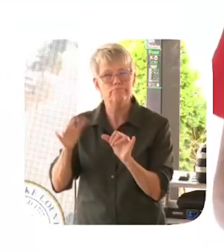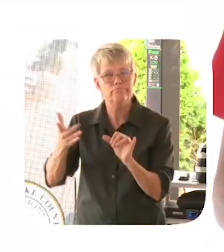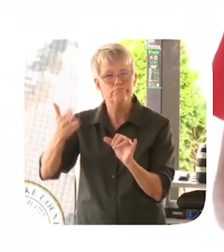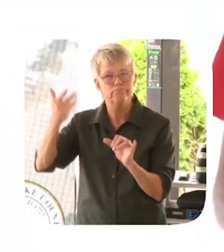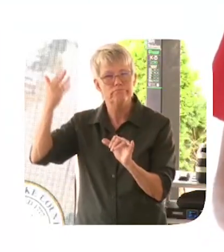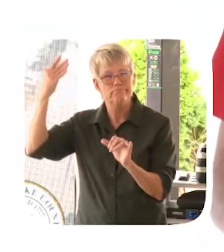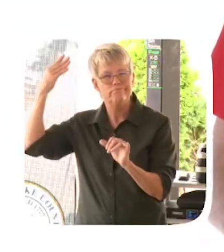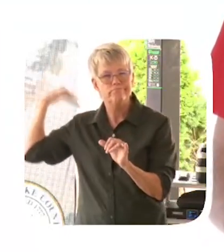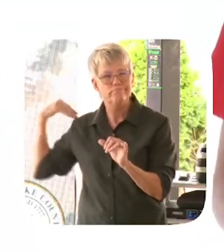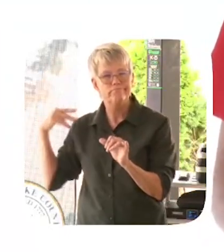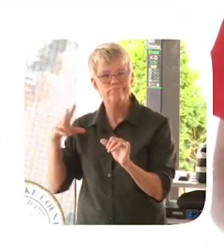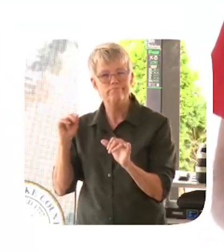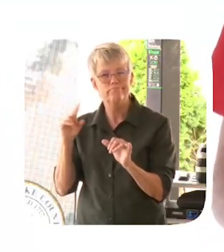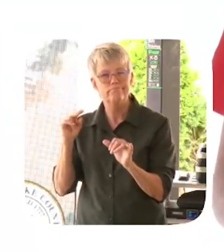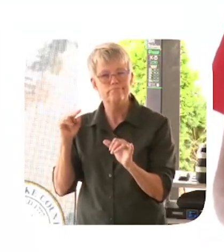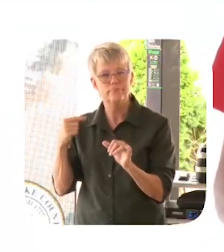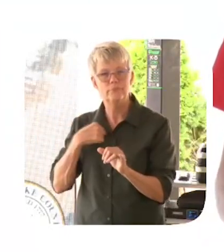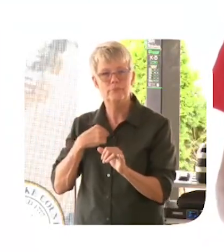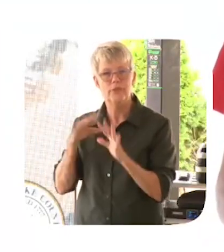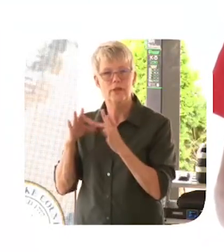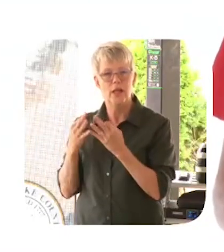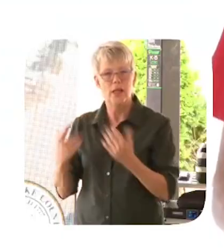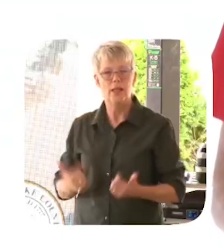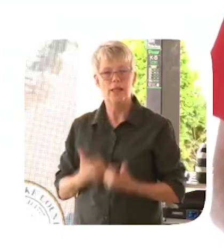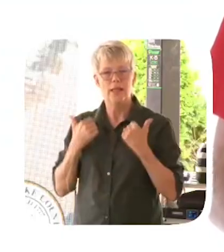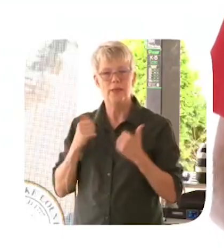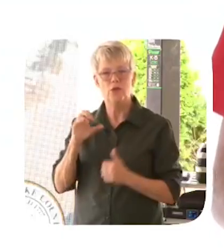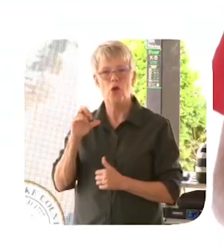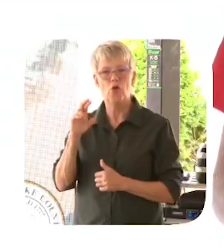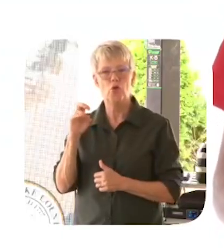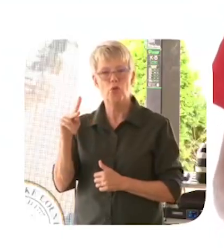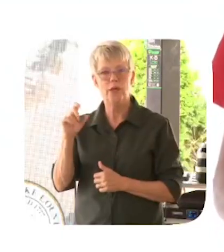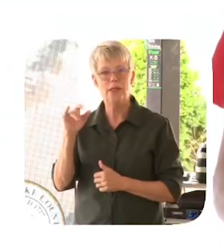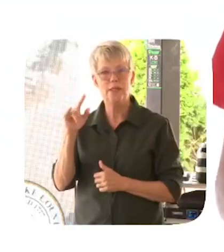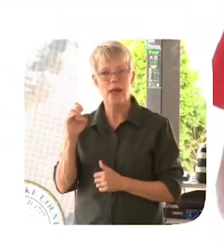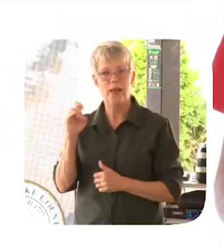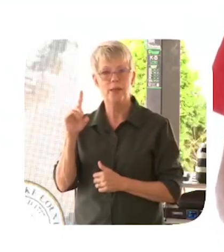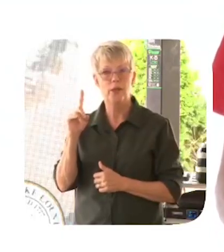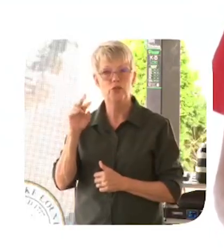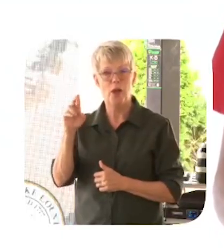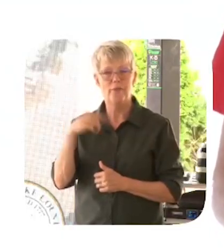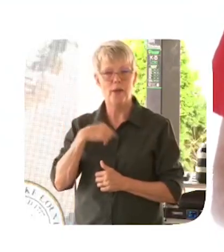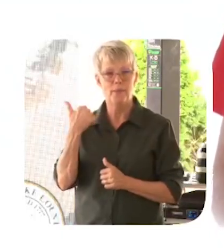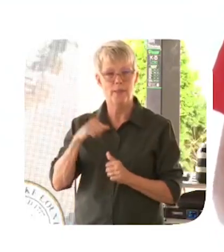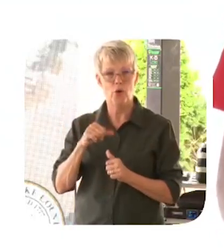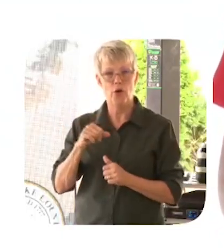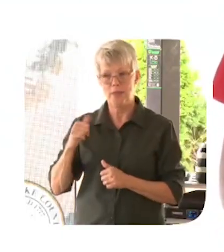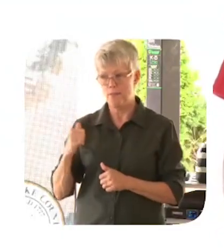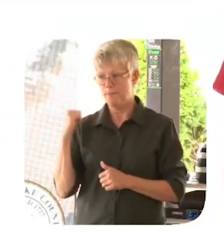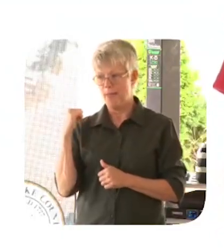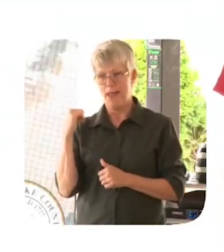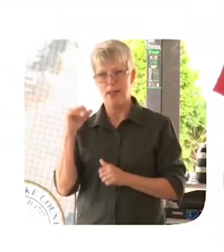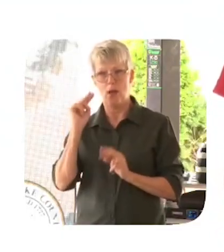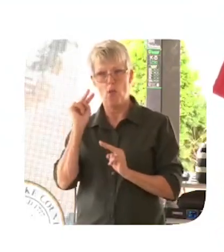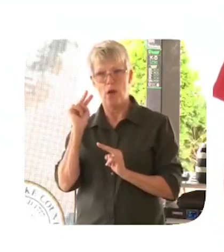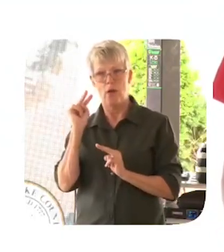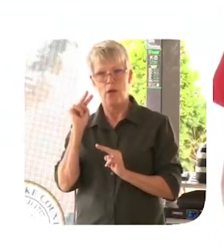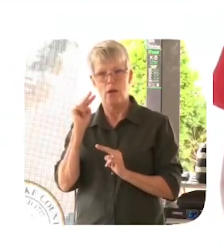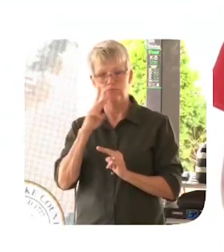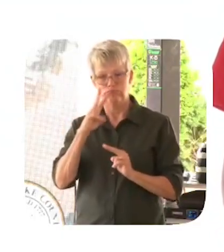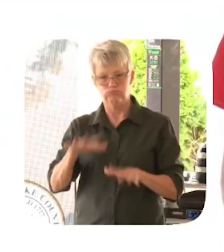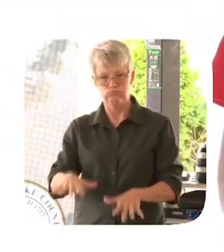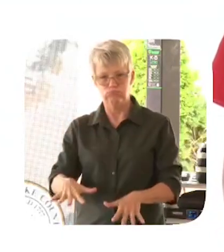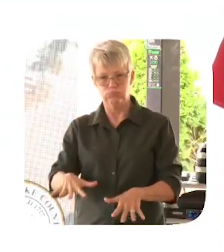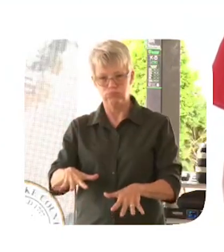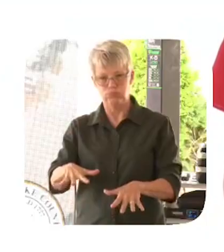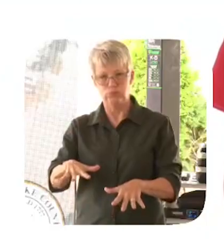mentioned, at the time of the flood, me and my family lived on Creekside Drive, and I remember watching the water rise in our backyard and wondering when it would